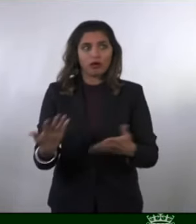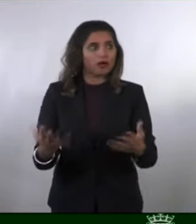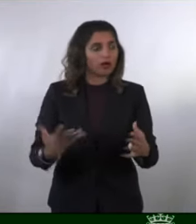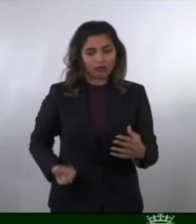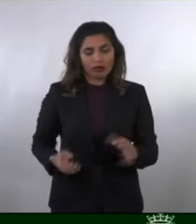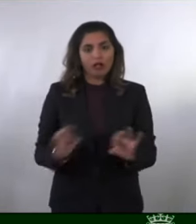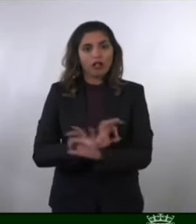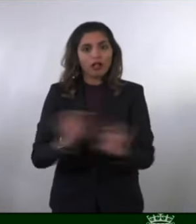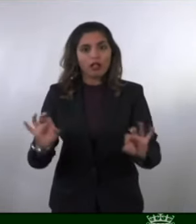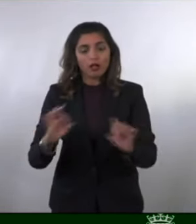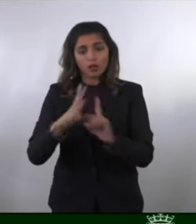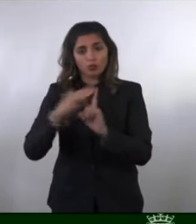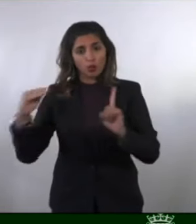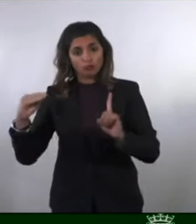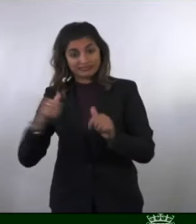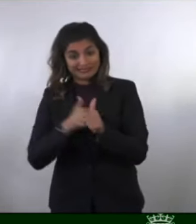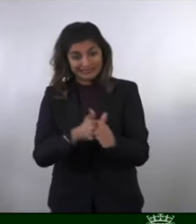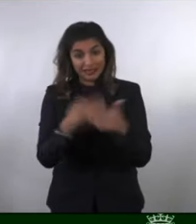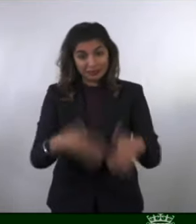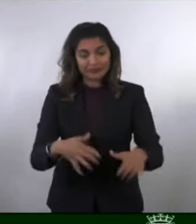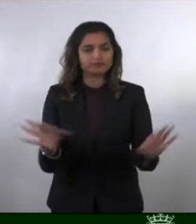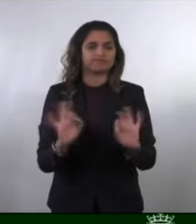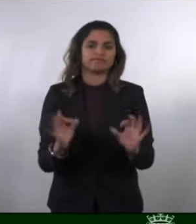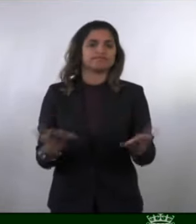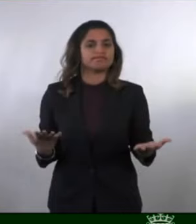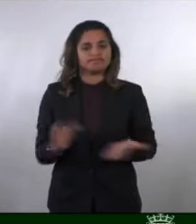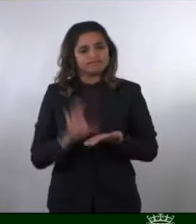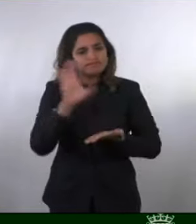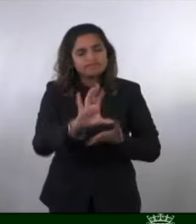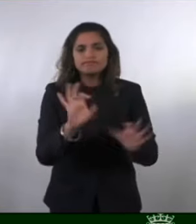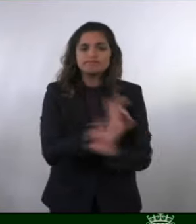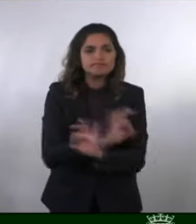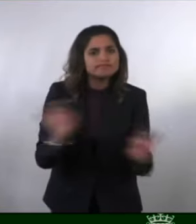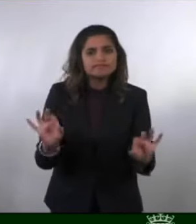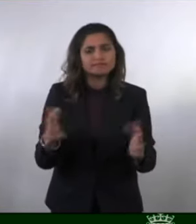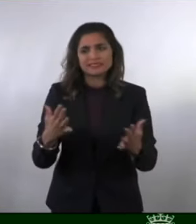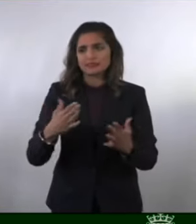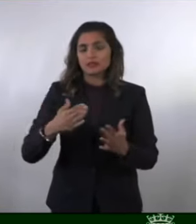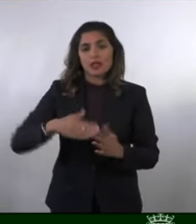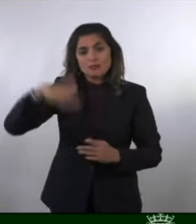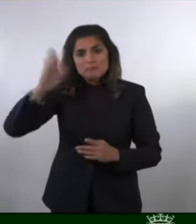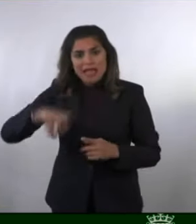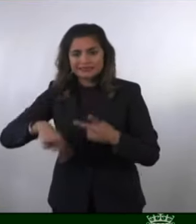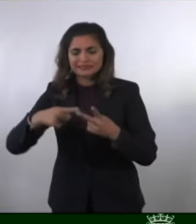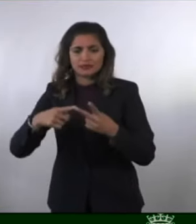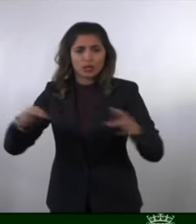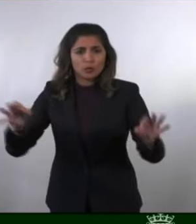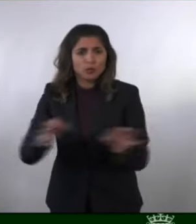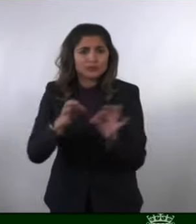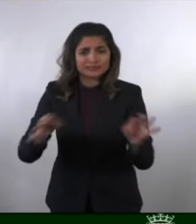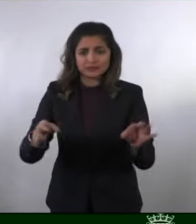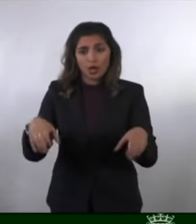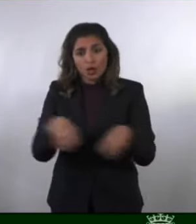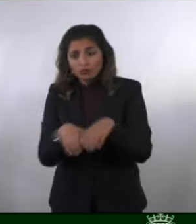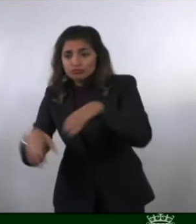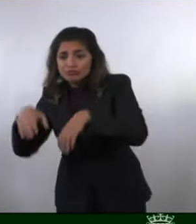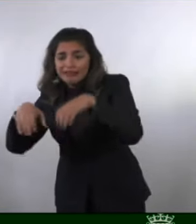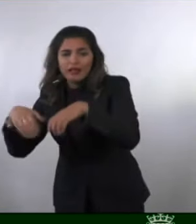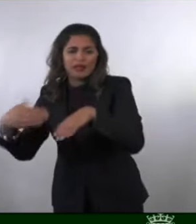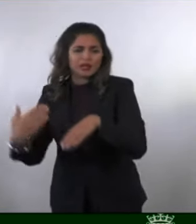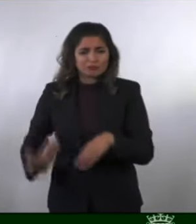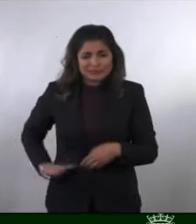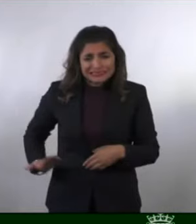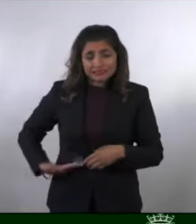government. These include people right across our community: painters, bricklayers, musicians, artists, entrepreneurs and